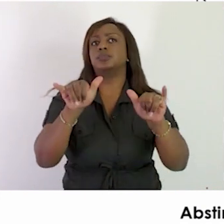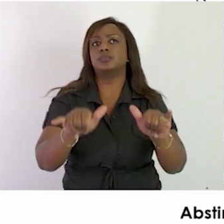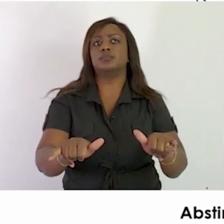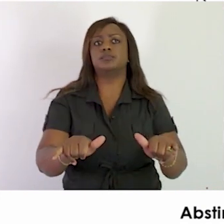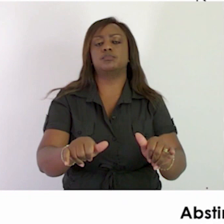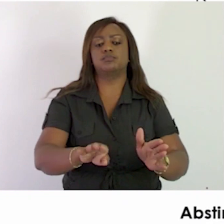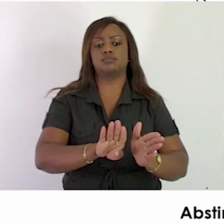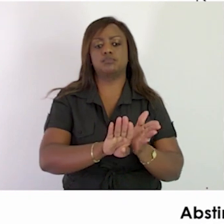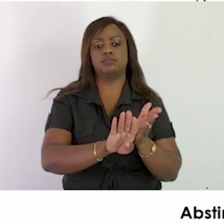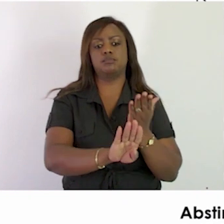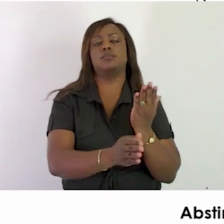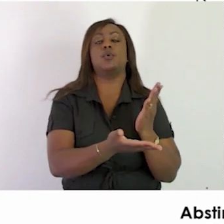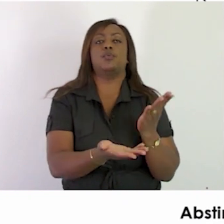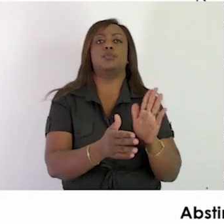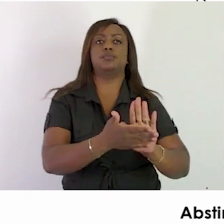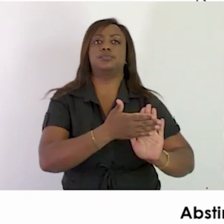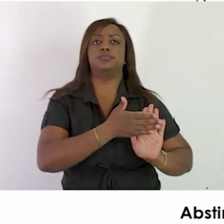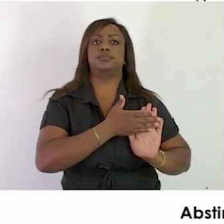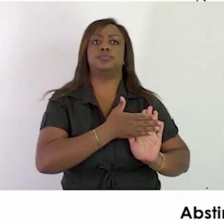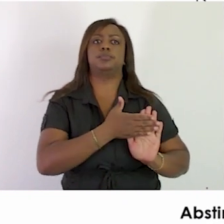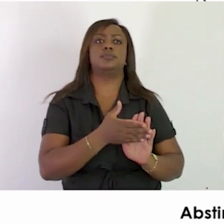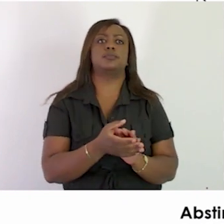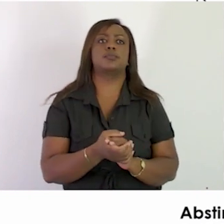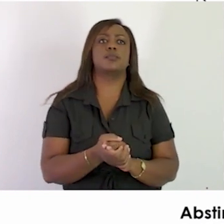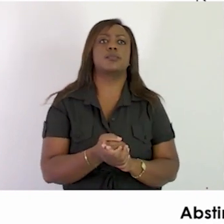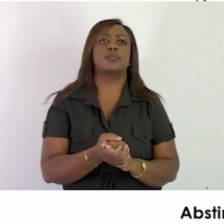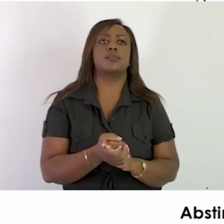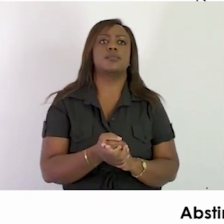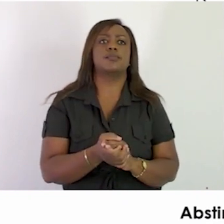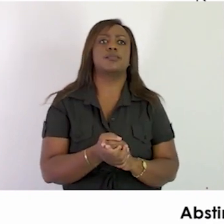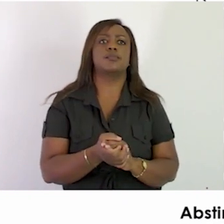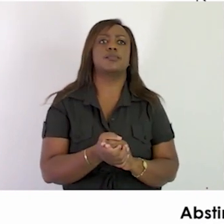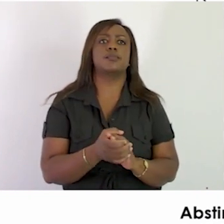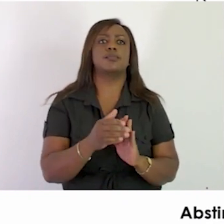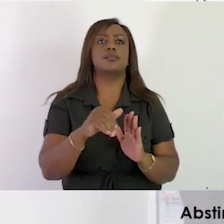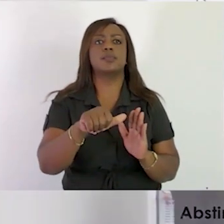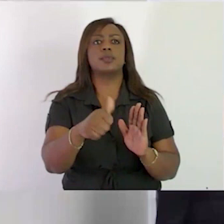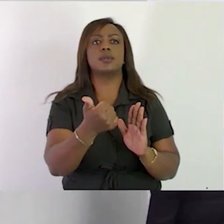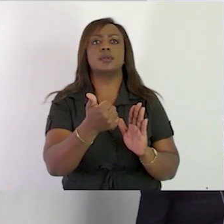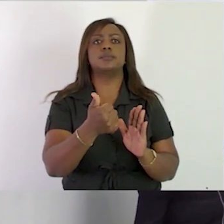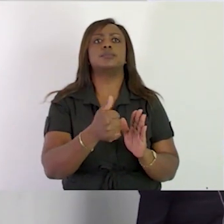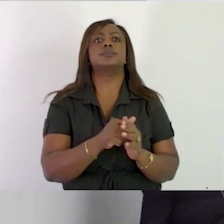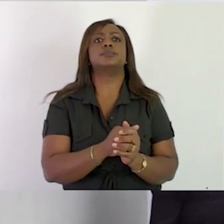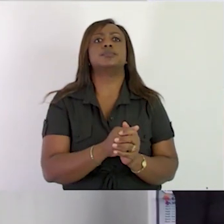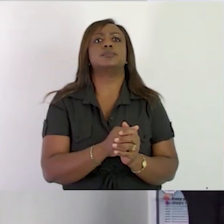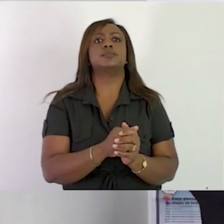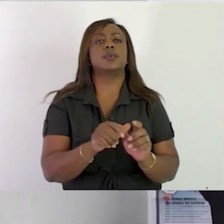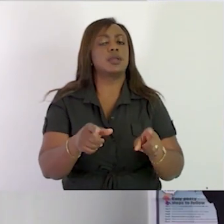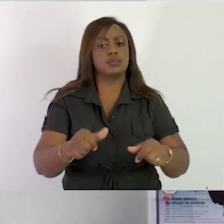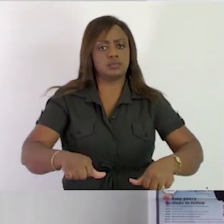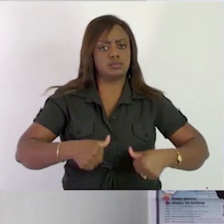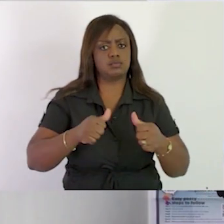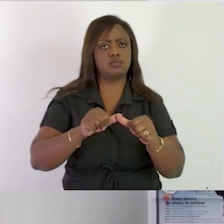to keep something. Now let's look at the methods of maintaining sexual health. As you can see